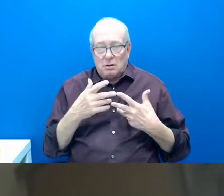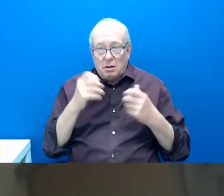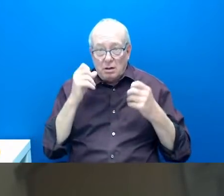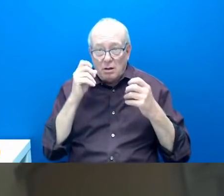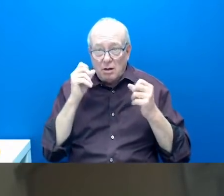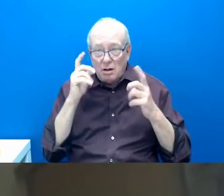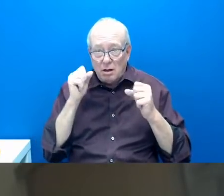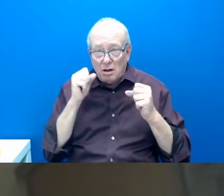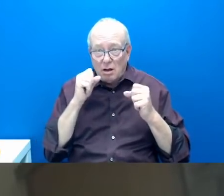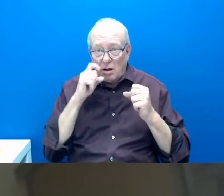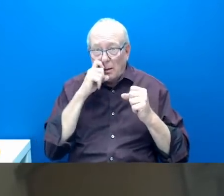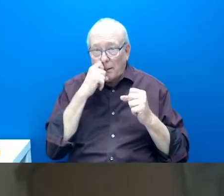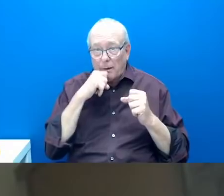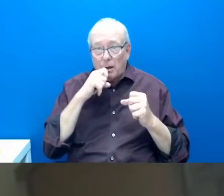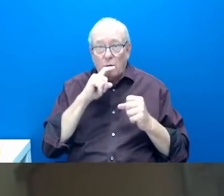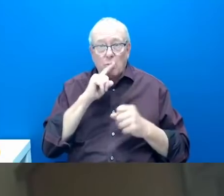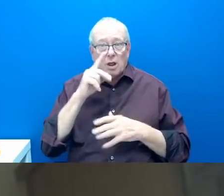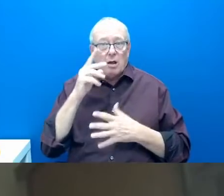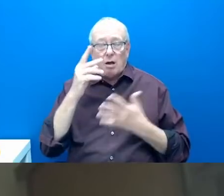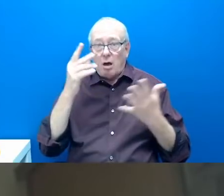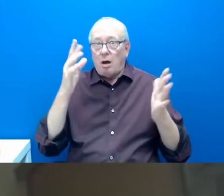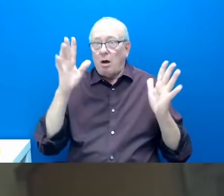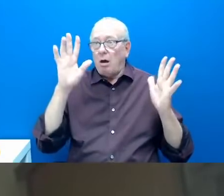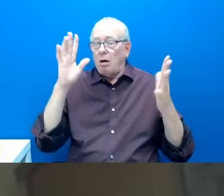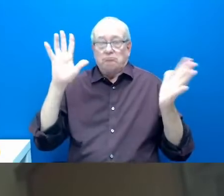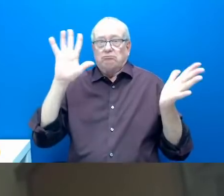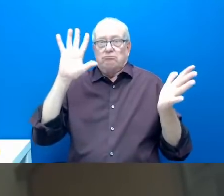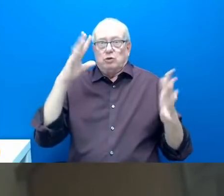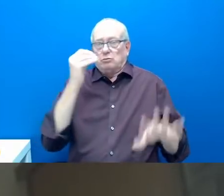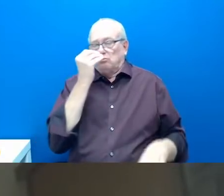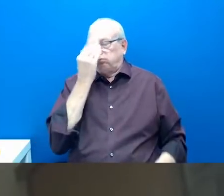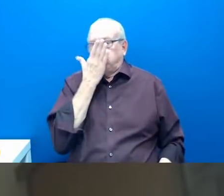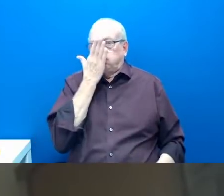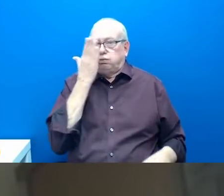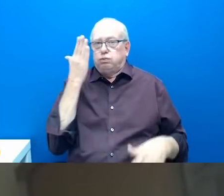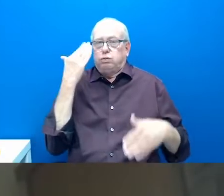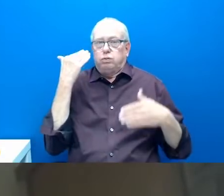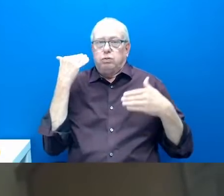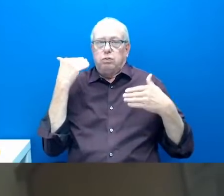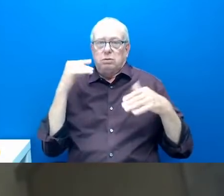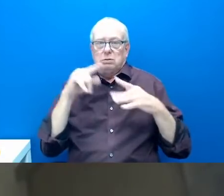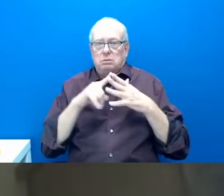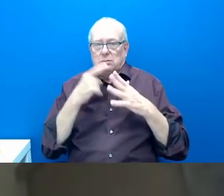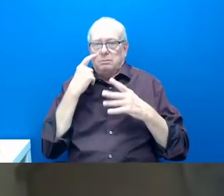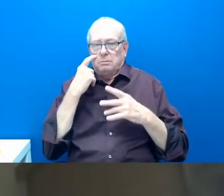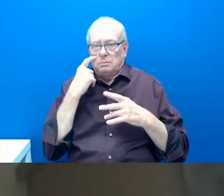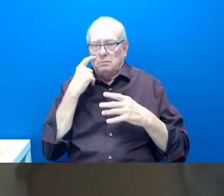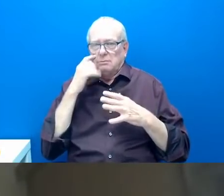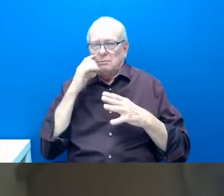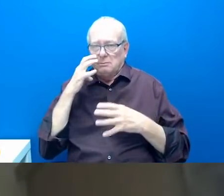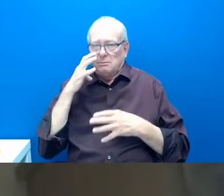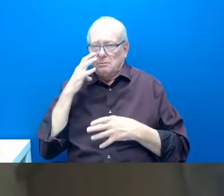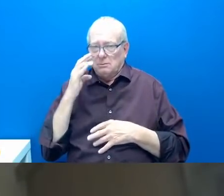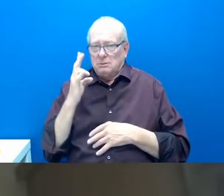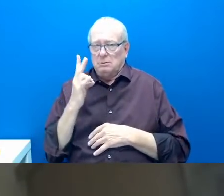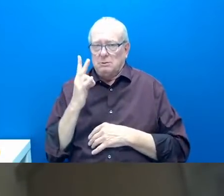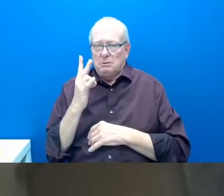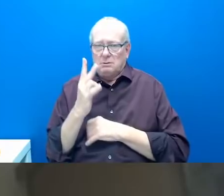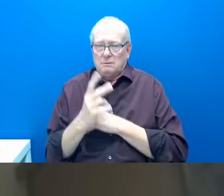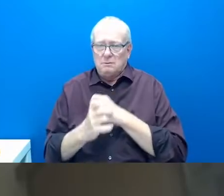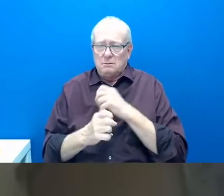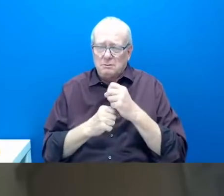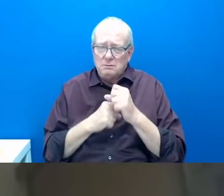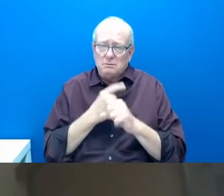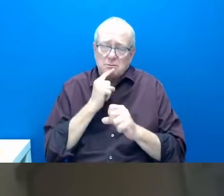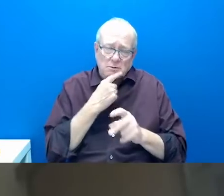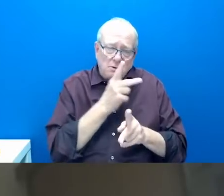in the face from the universe. I spent about 7 years doing serious palliative